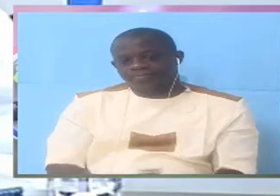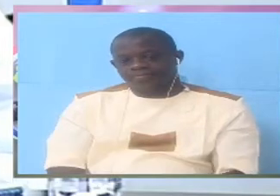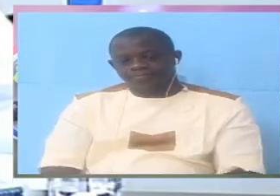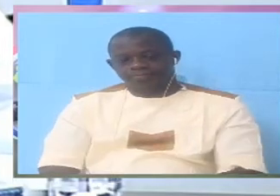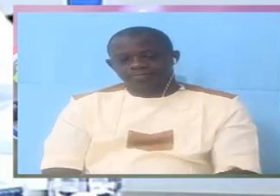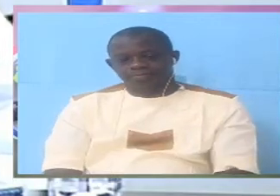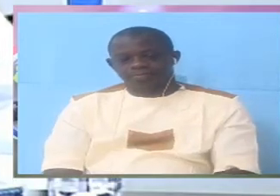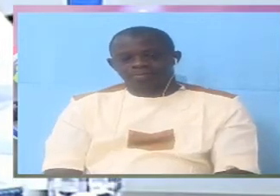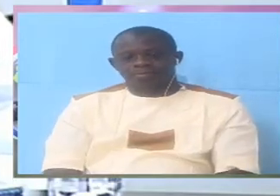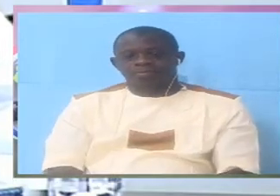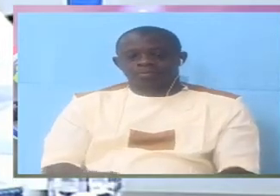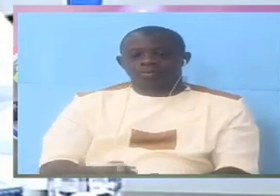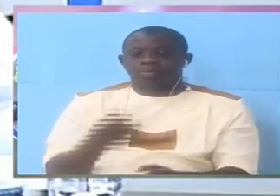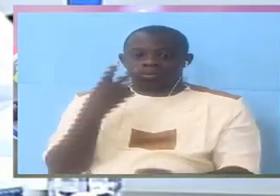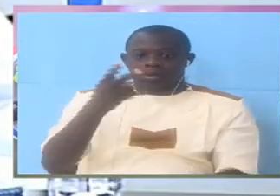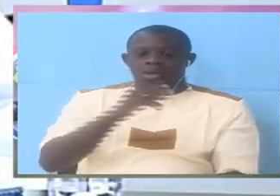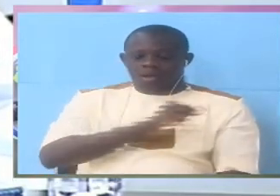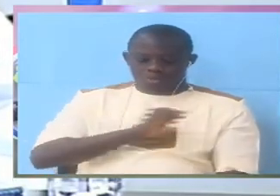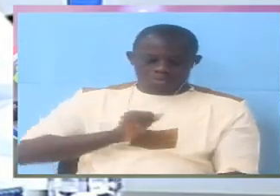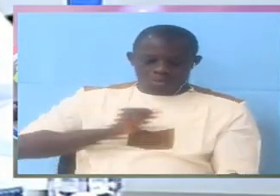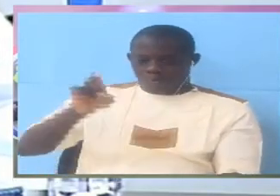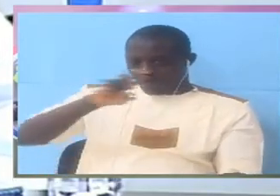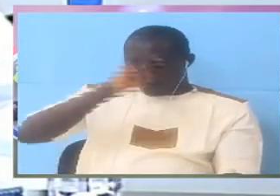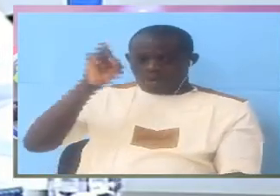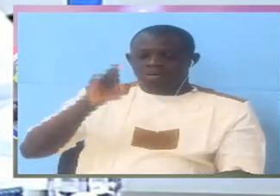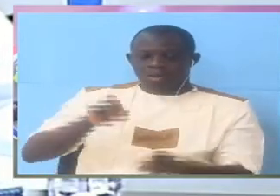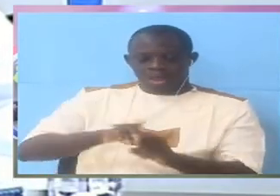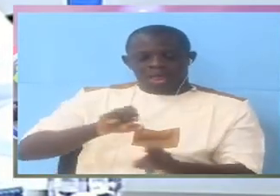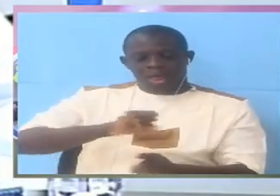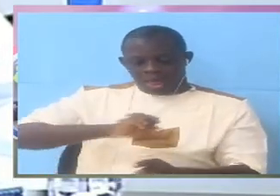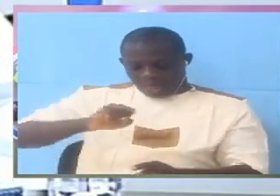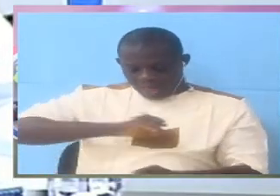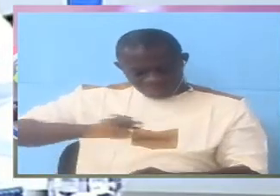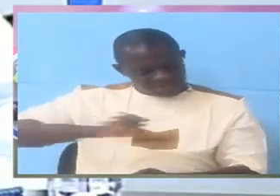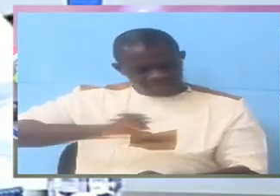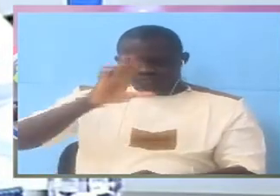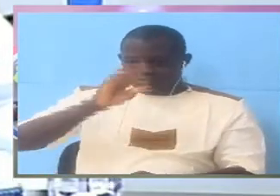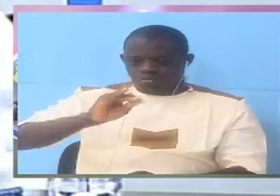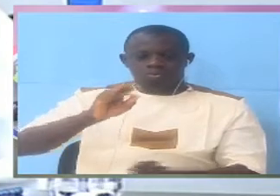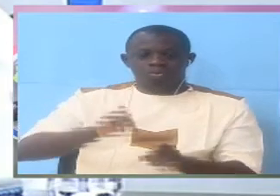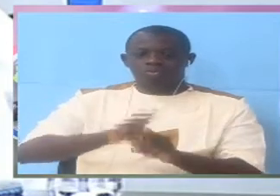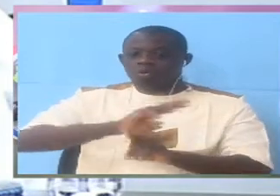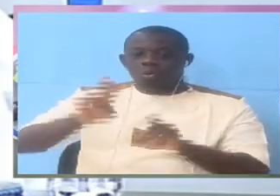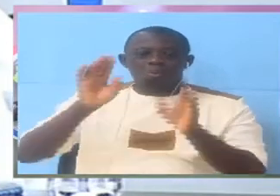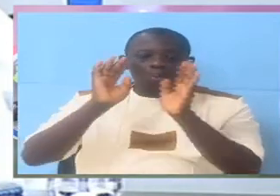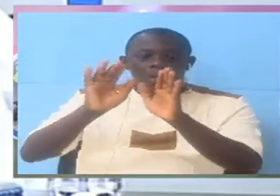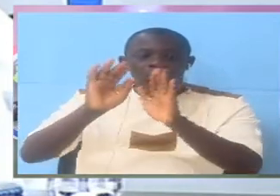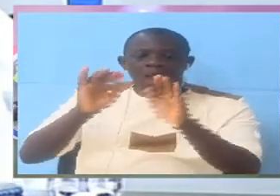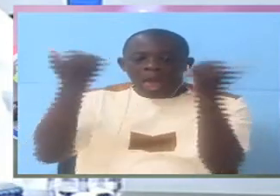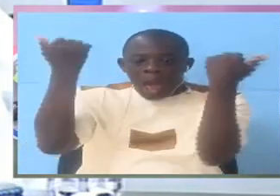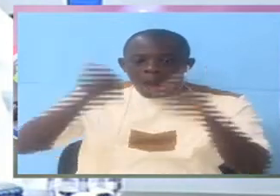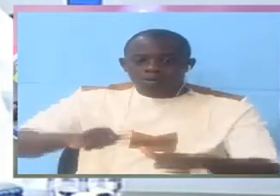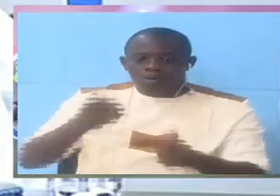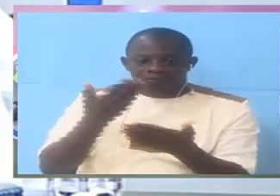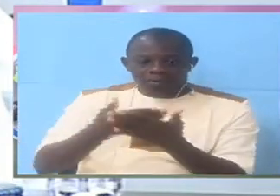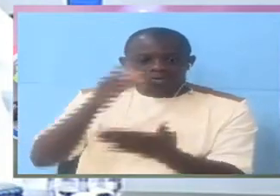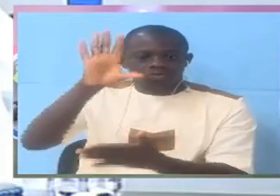You see, our job is proactive. We don't wait until it happens. Whenever it happens, we fail. You are